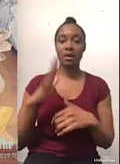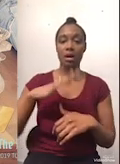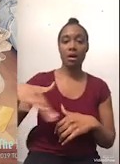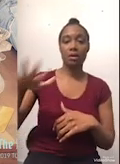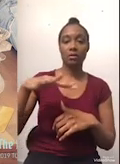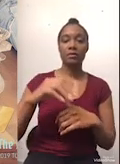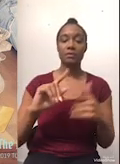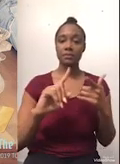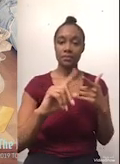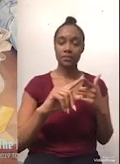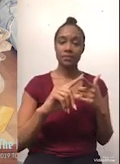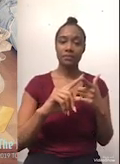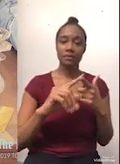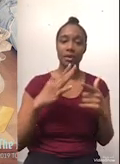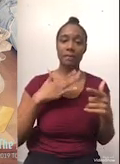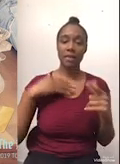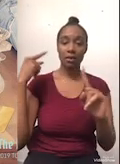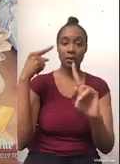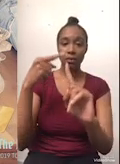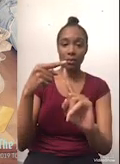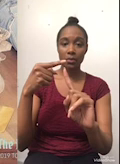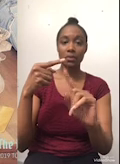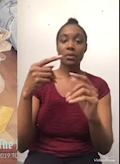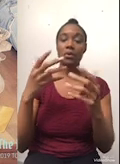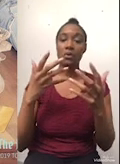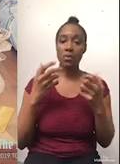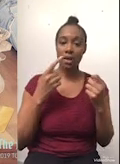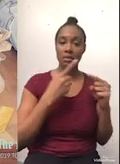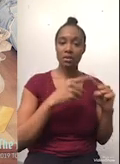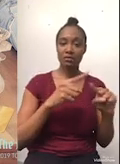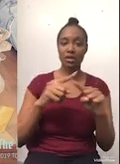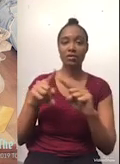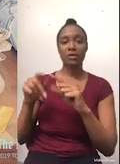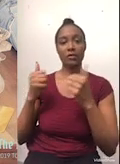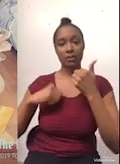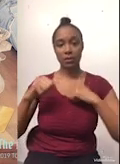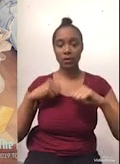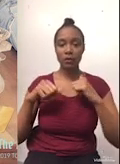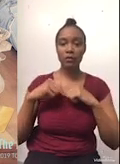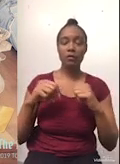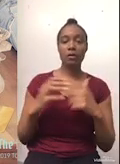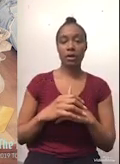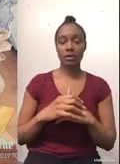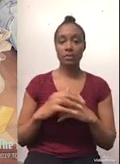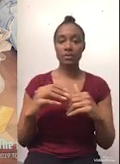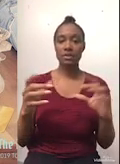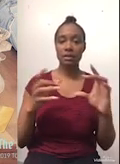Kun, my goal is to become an all-around entertainer who composes, writes lyrics, and acts.